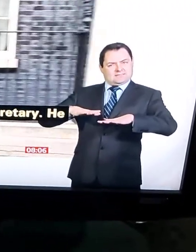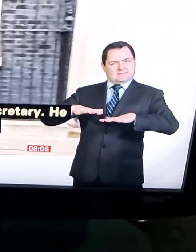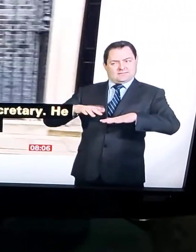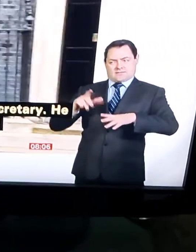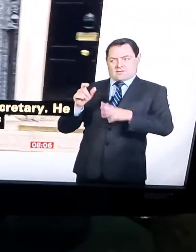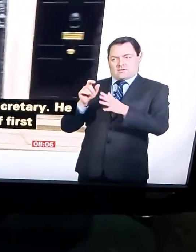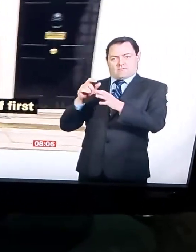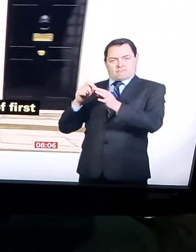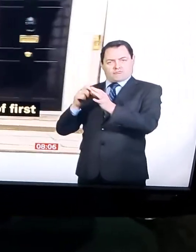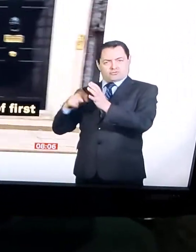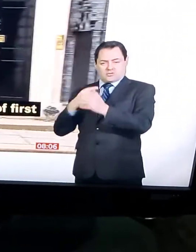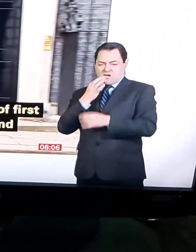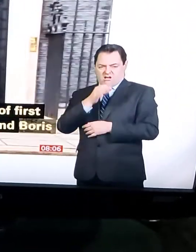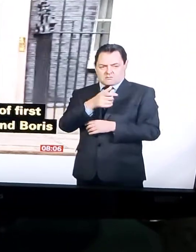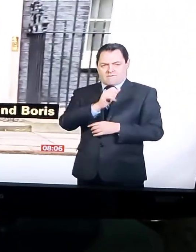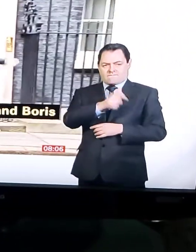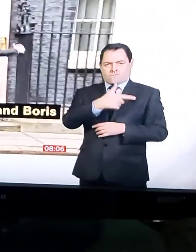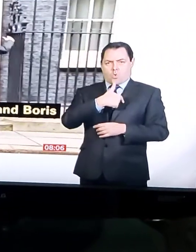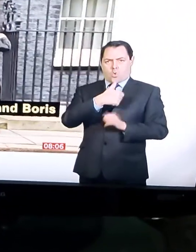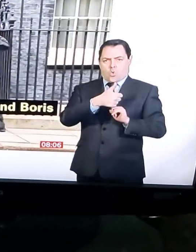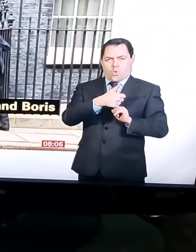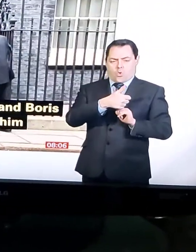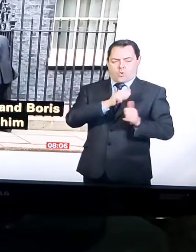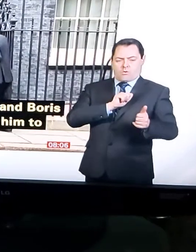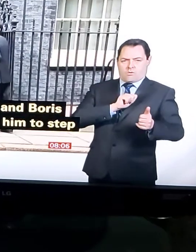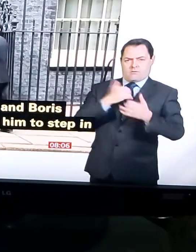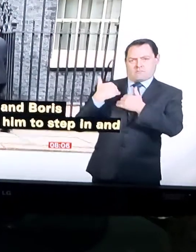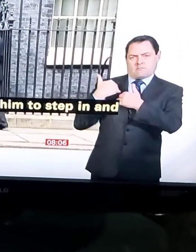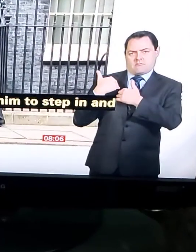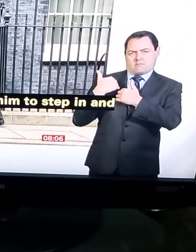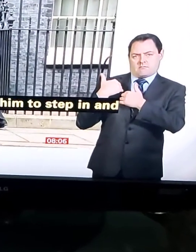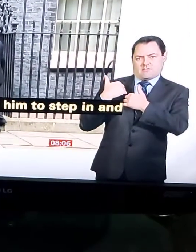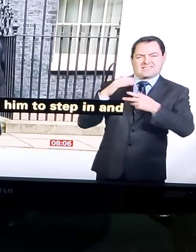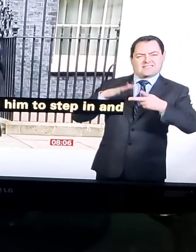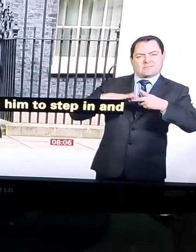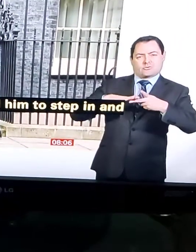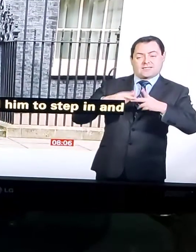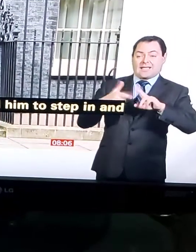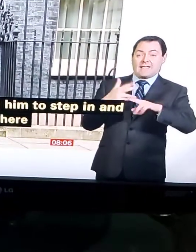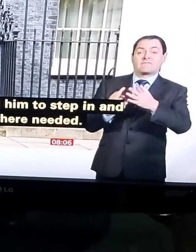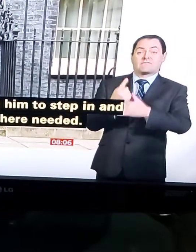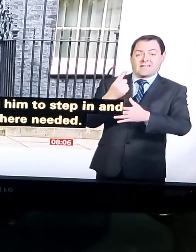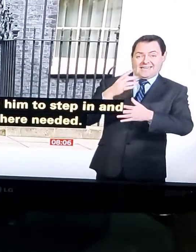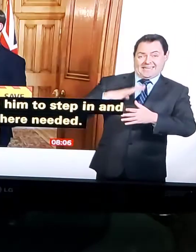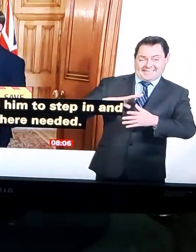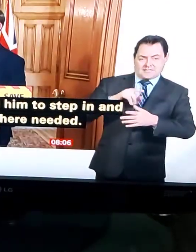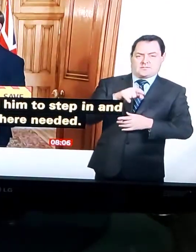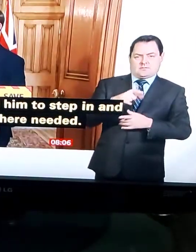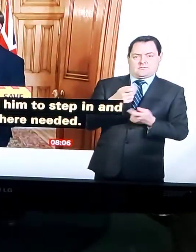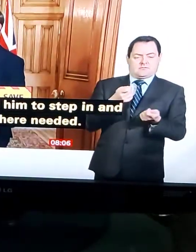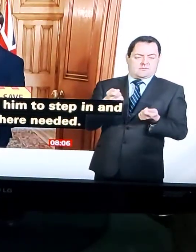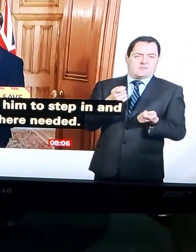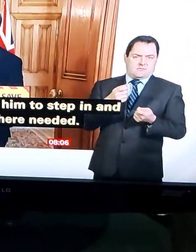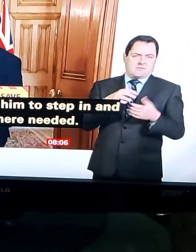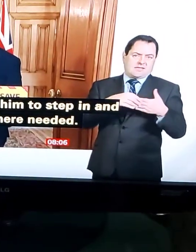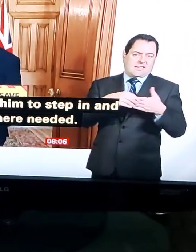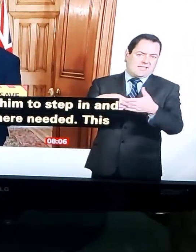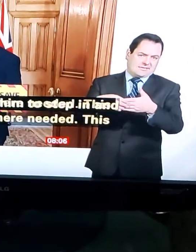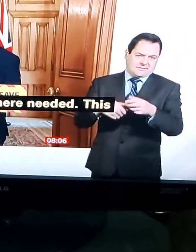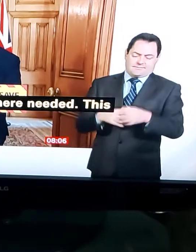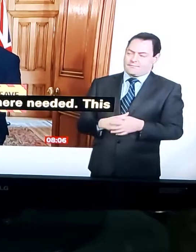in and deputise for him where needed. Now, this does mark a change. Dominic Raab has been very clear